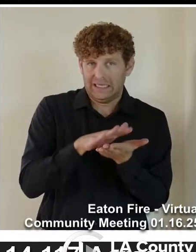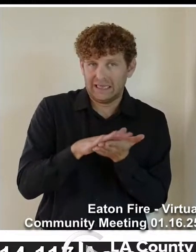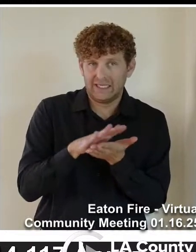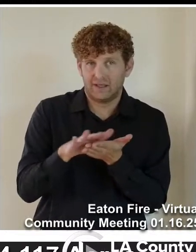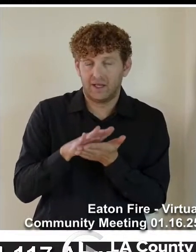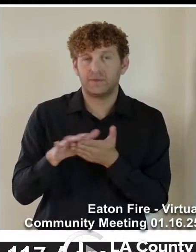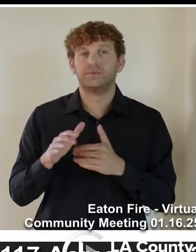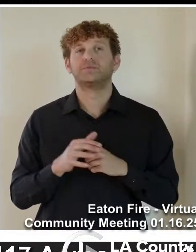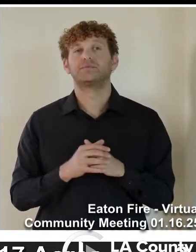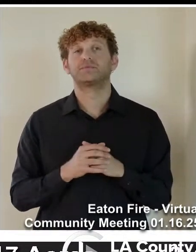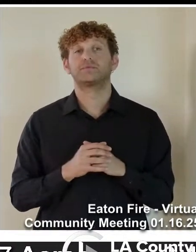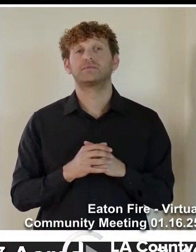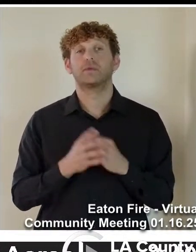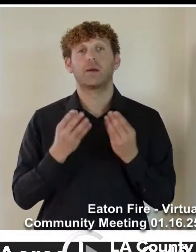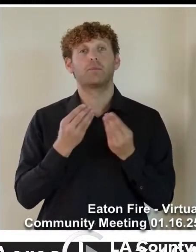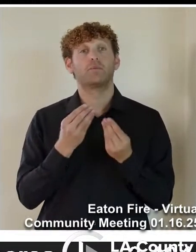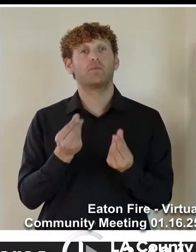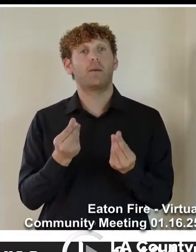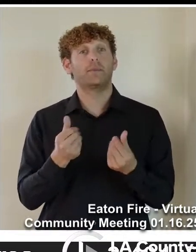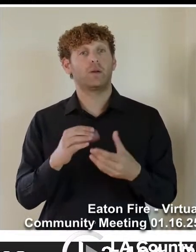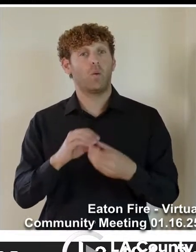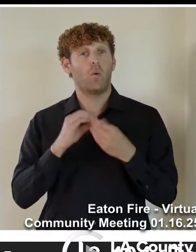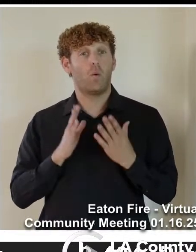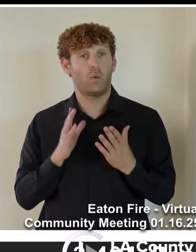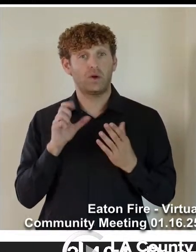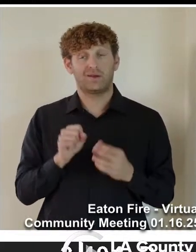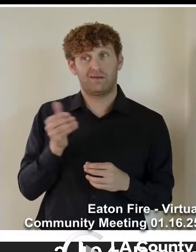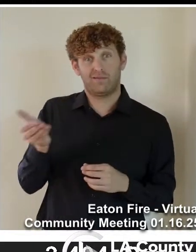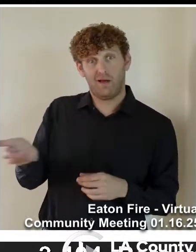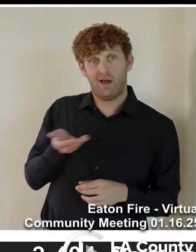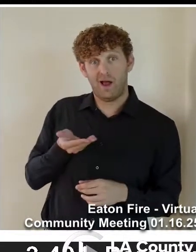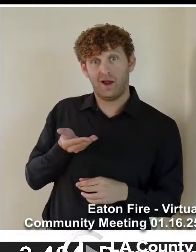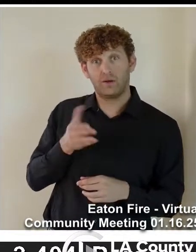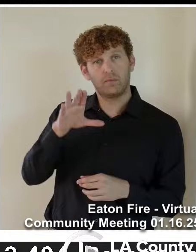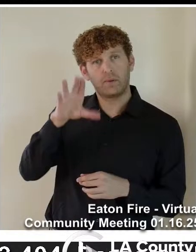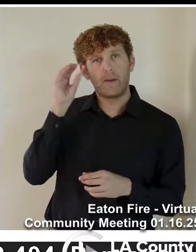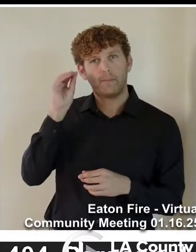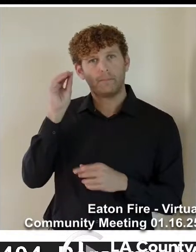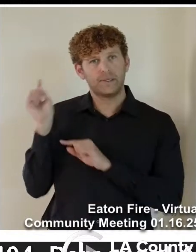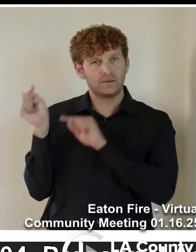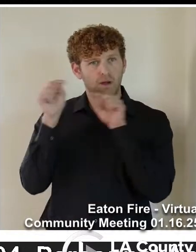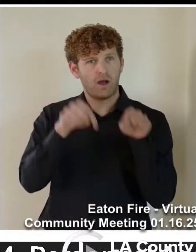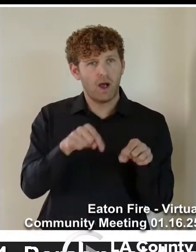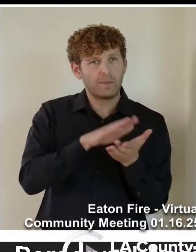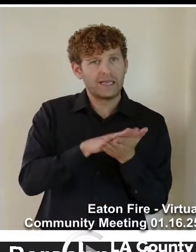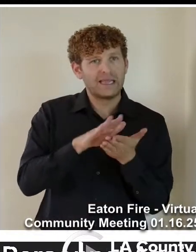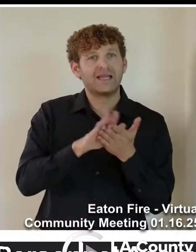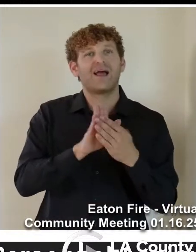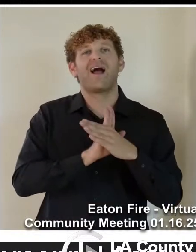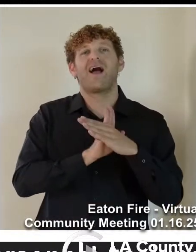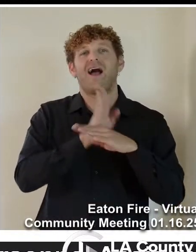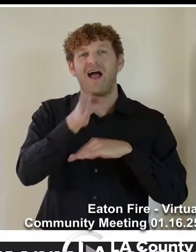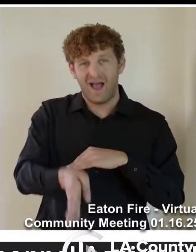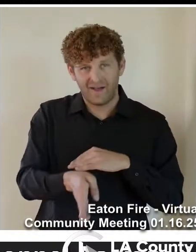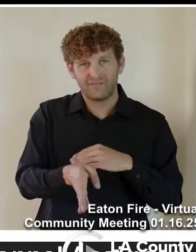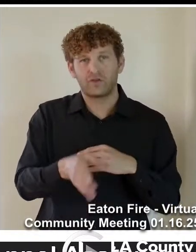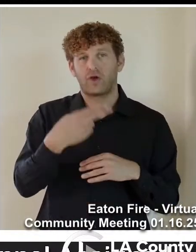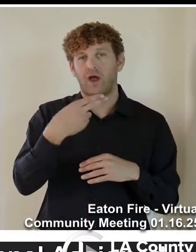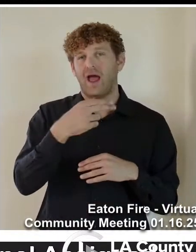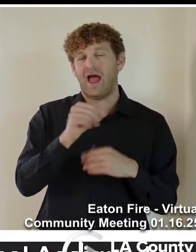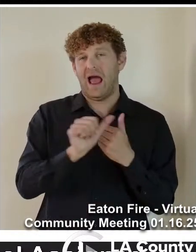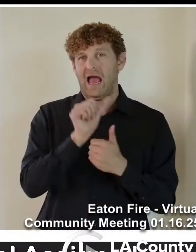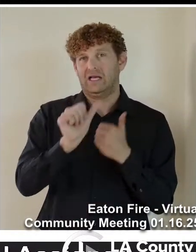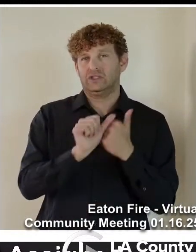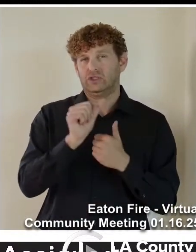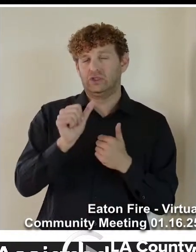Alternatively, property owners can hire their own private contractors to clean up the property after the hazardous waste assessment. However, the